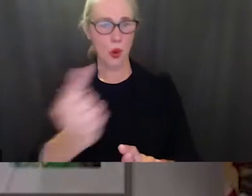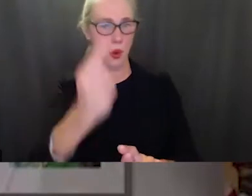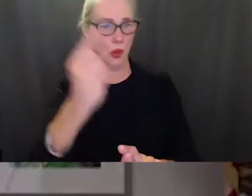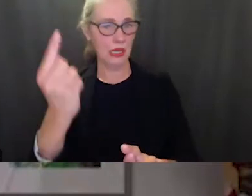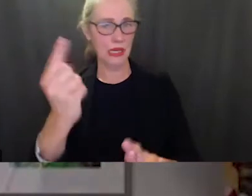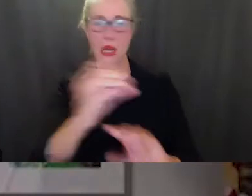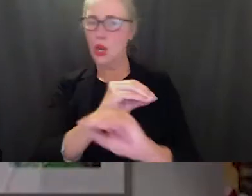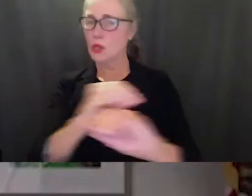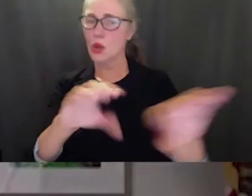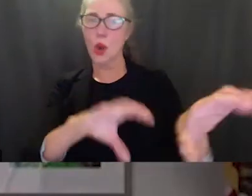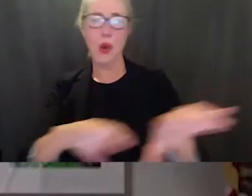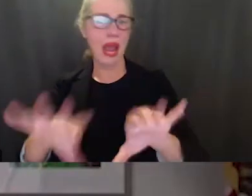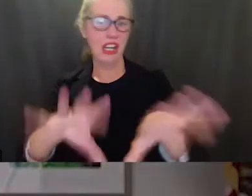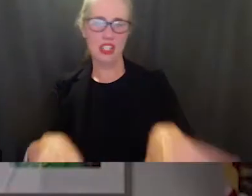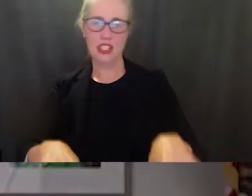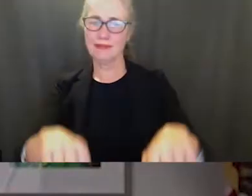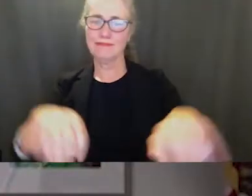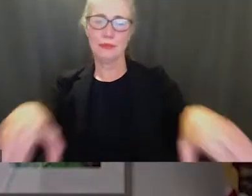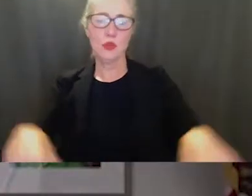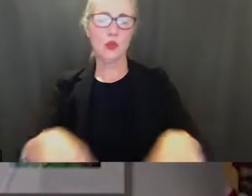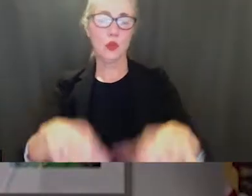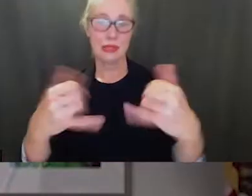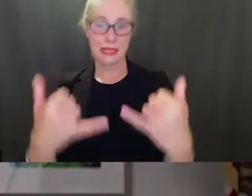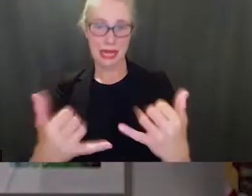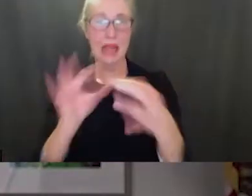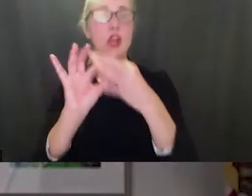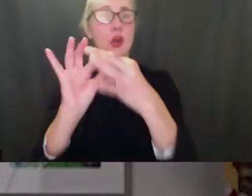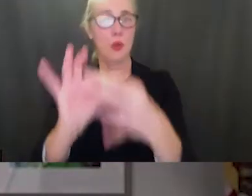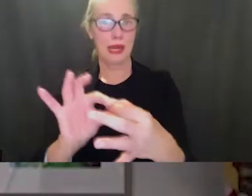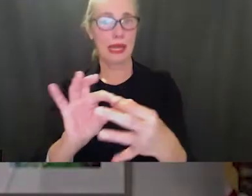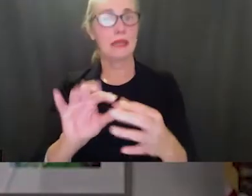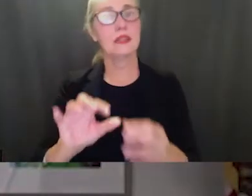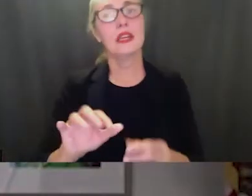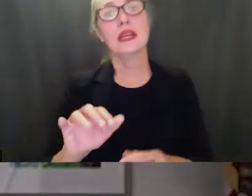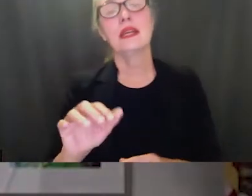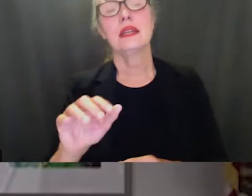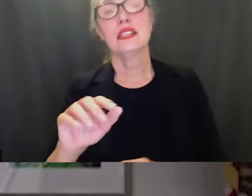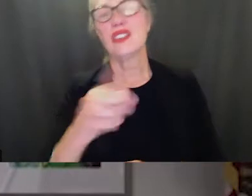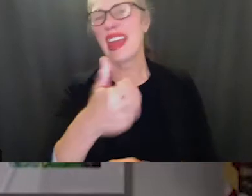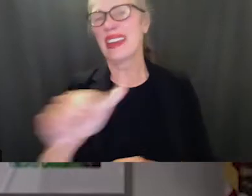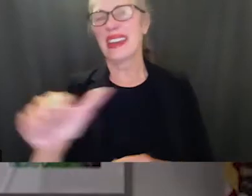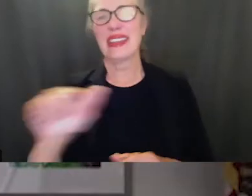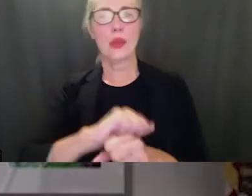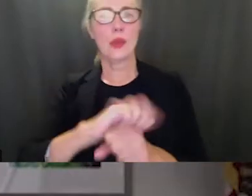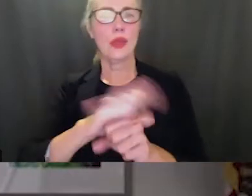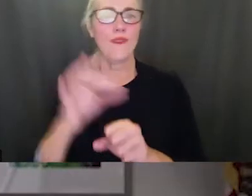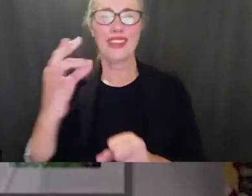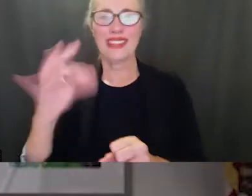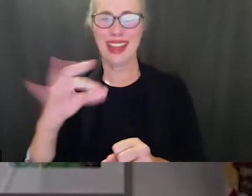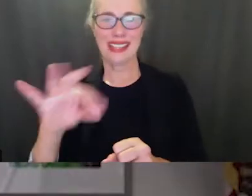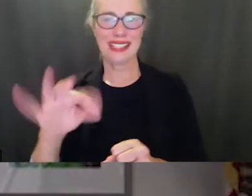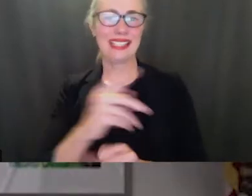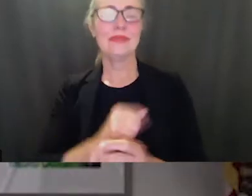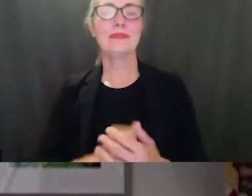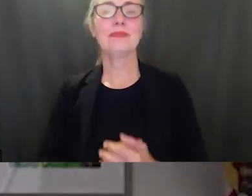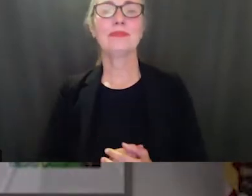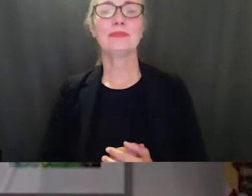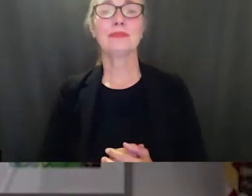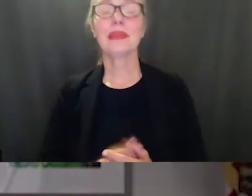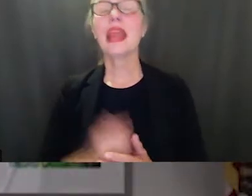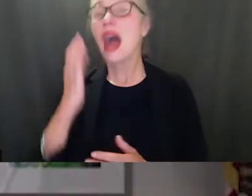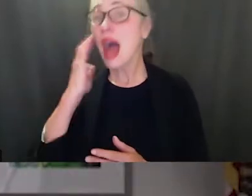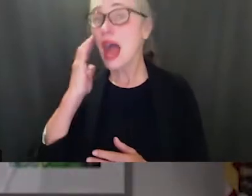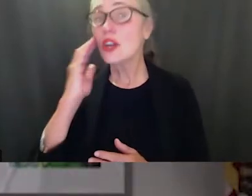no action taken tonight regarding anything having to do with COVID-19. I know we do have questions